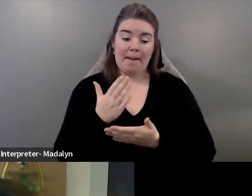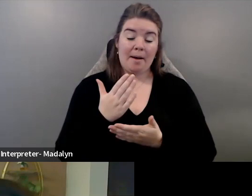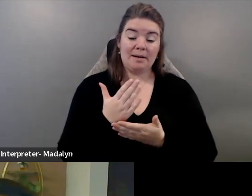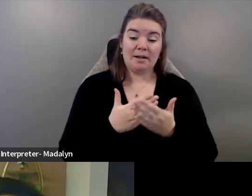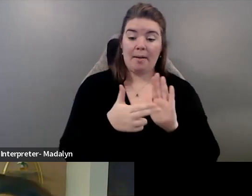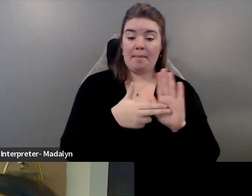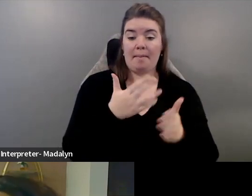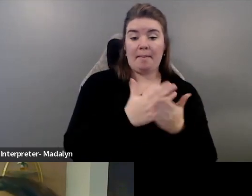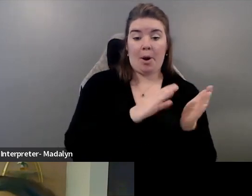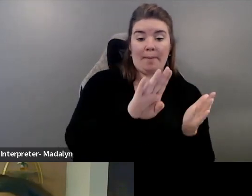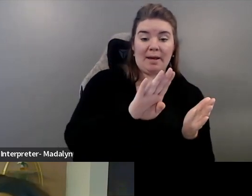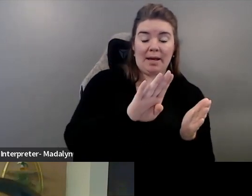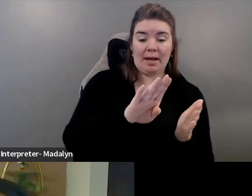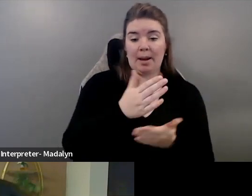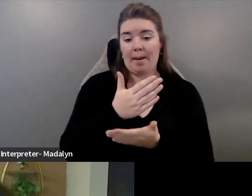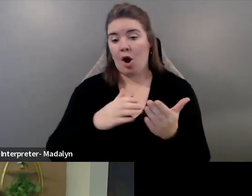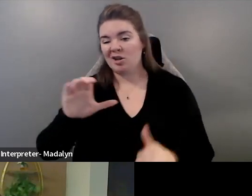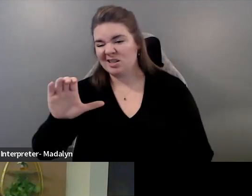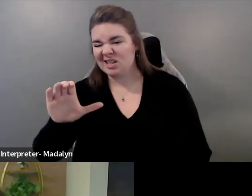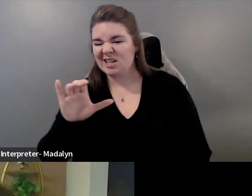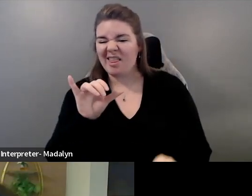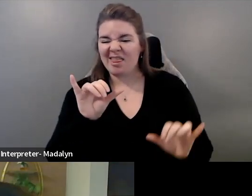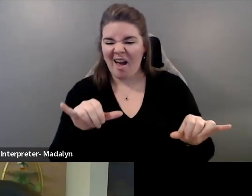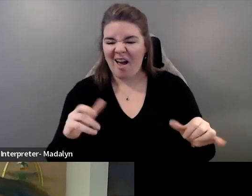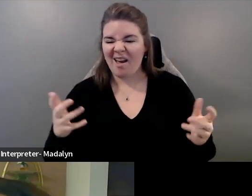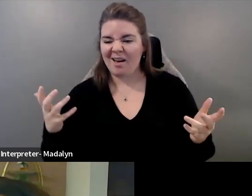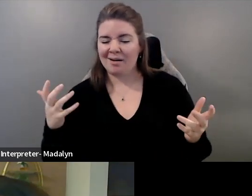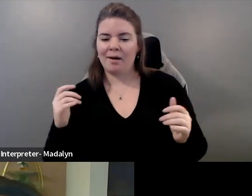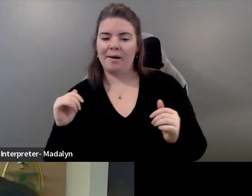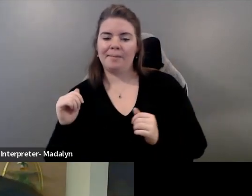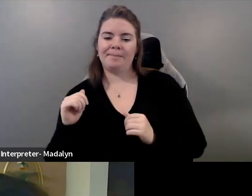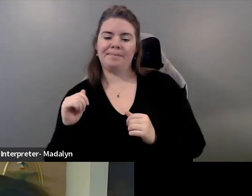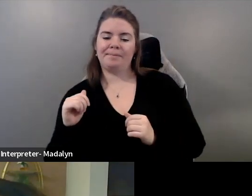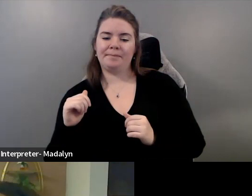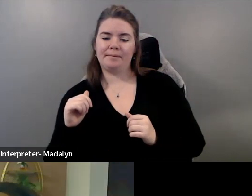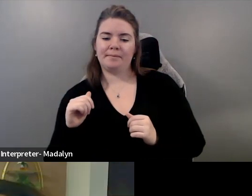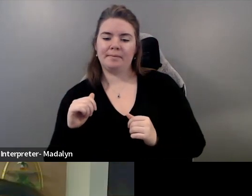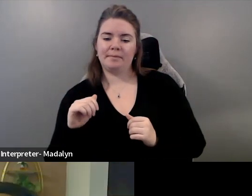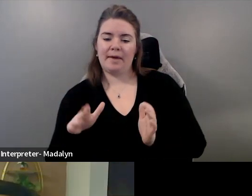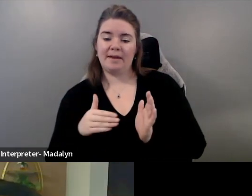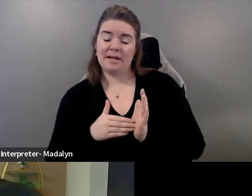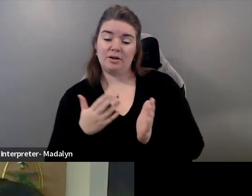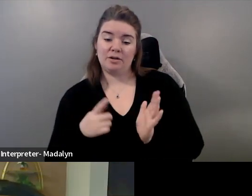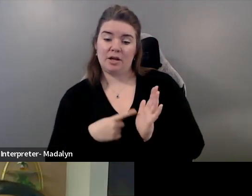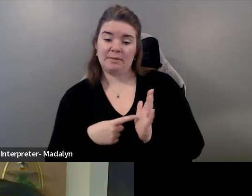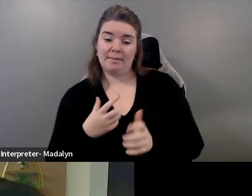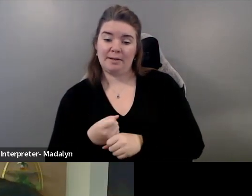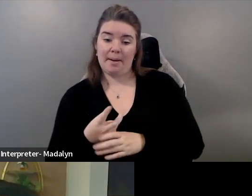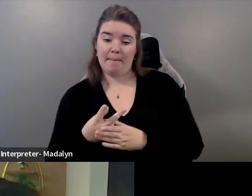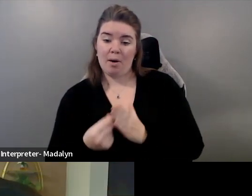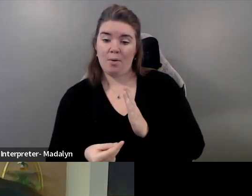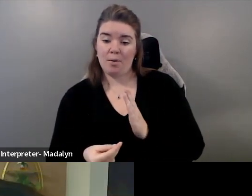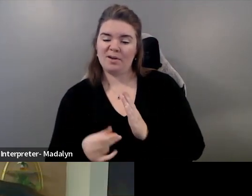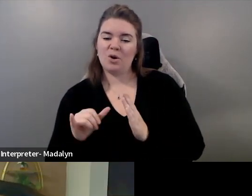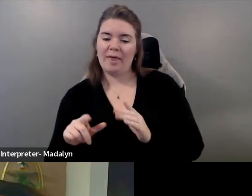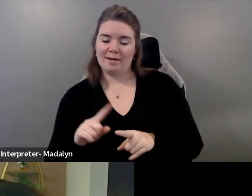Part C, that kind of thing. There may be in those centers that get both. So there's that difference